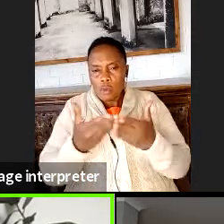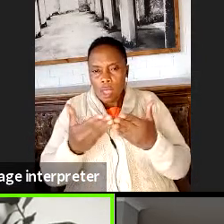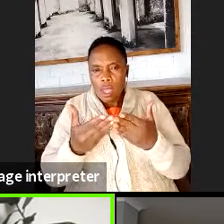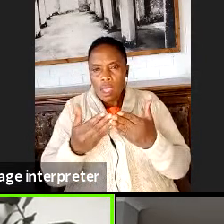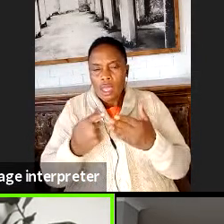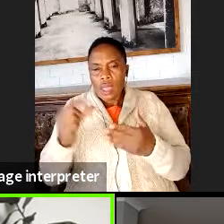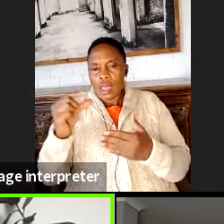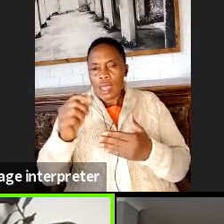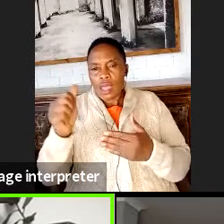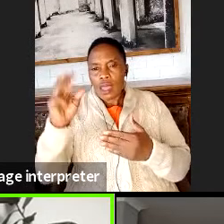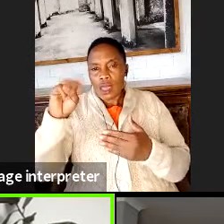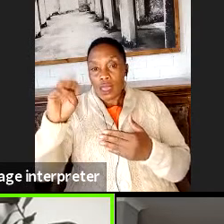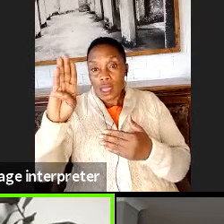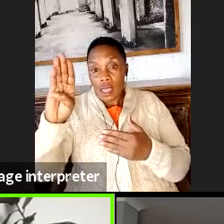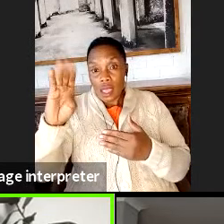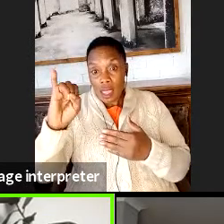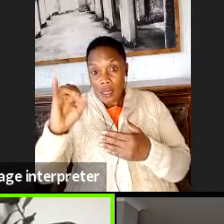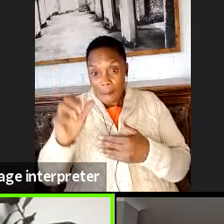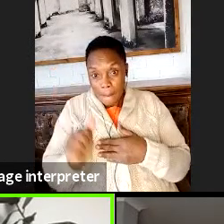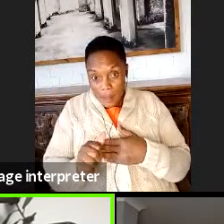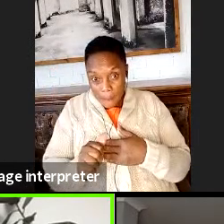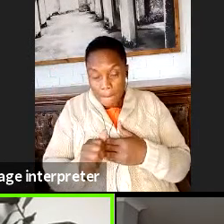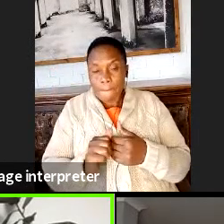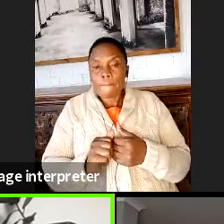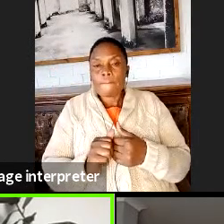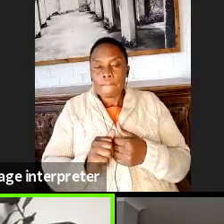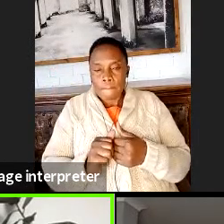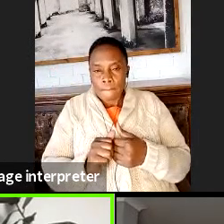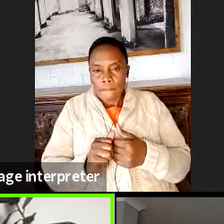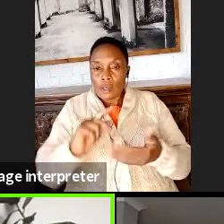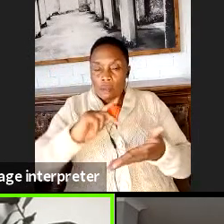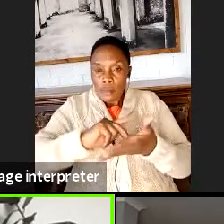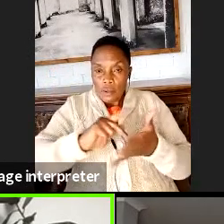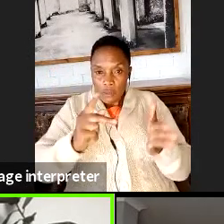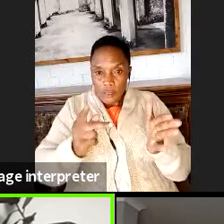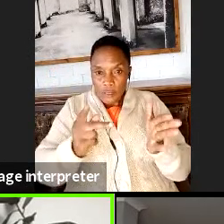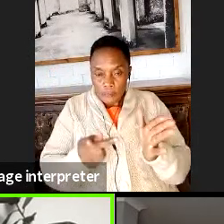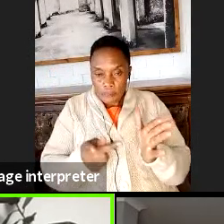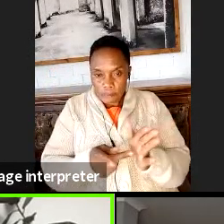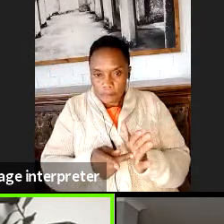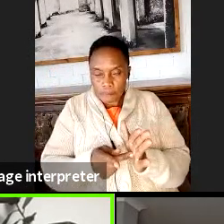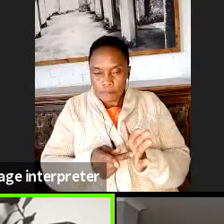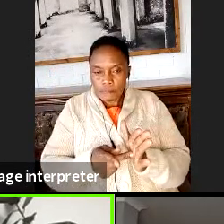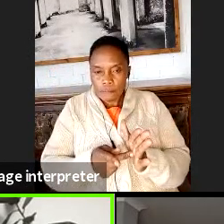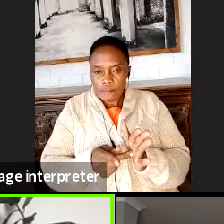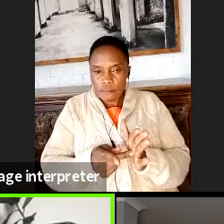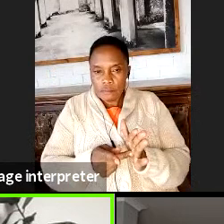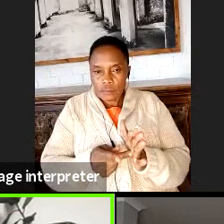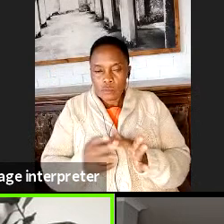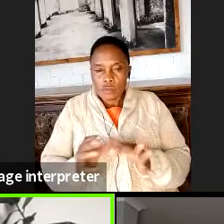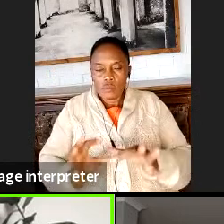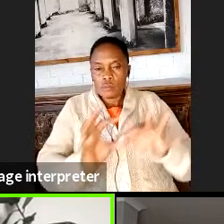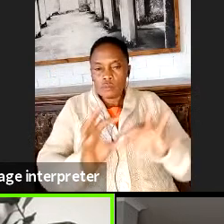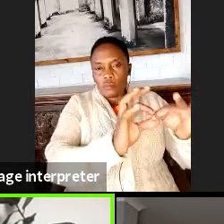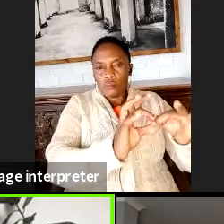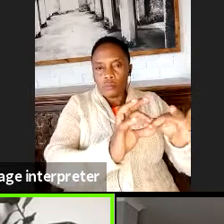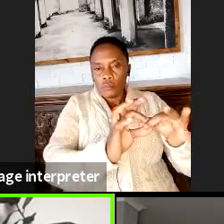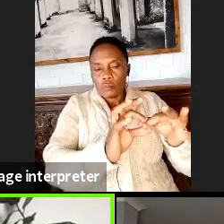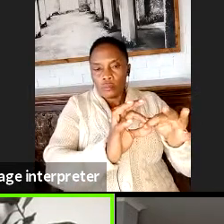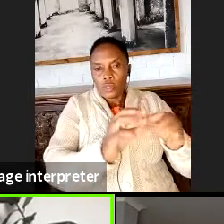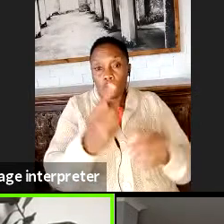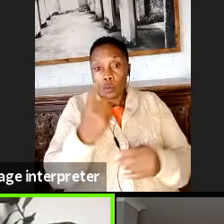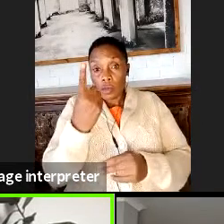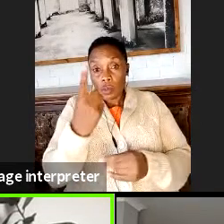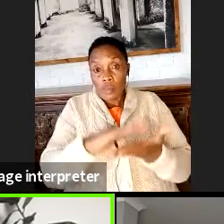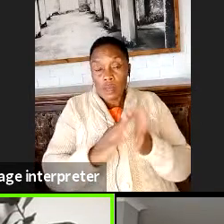and country director of the Give One Gambia project. Alu coordinates the Give One project,